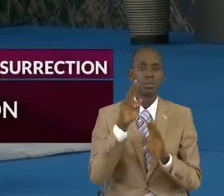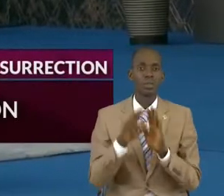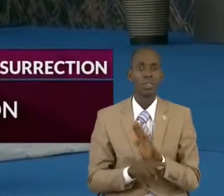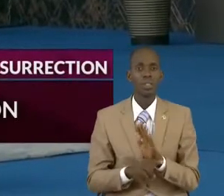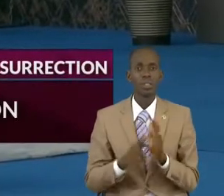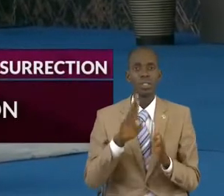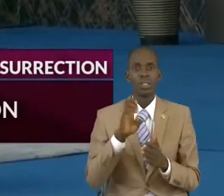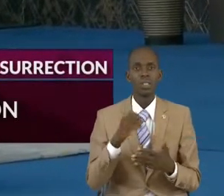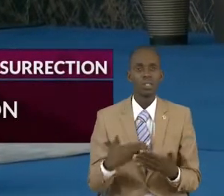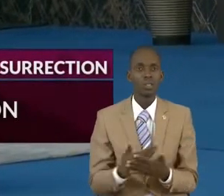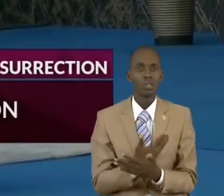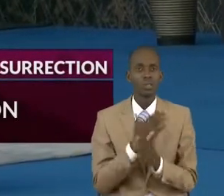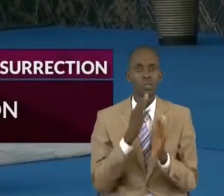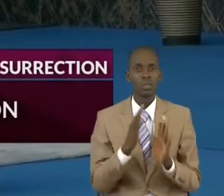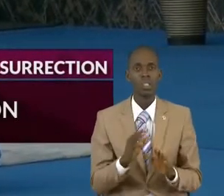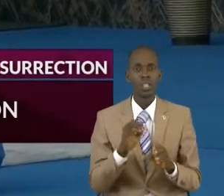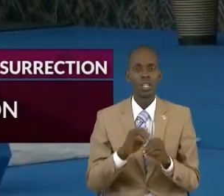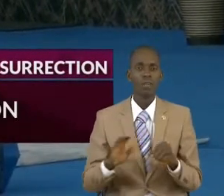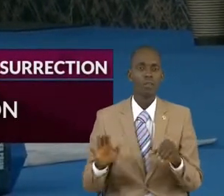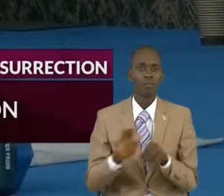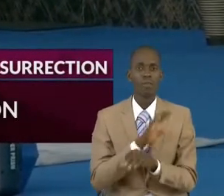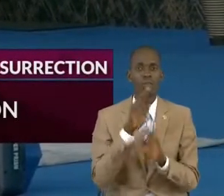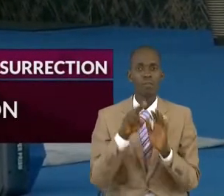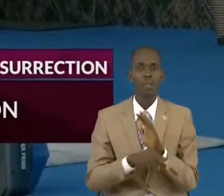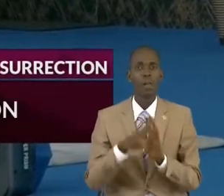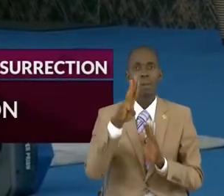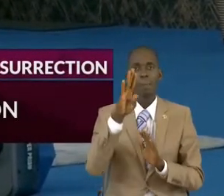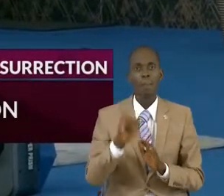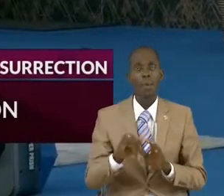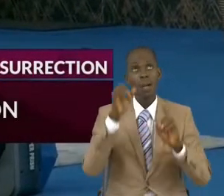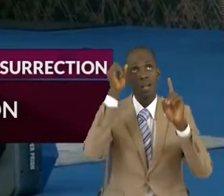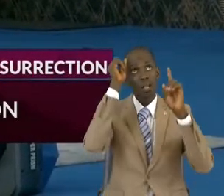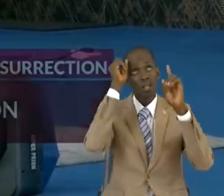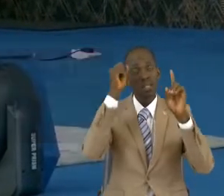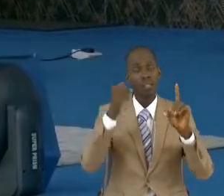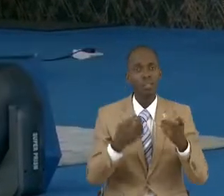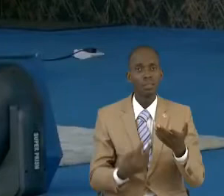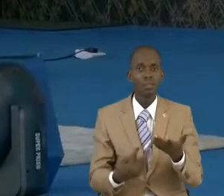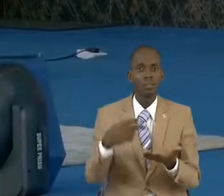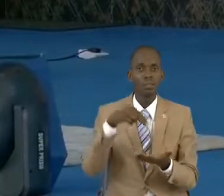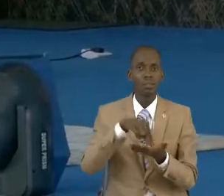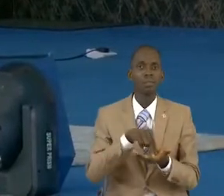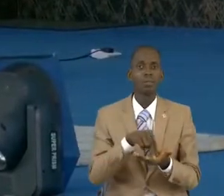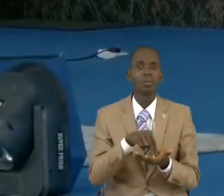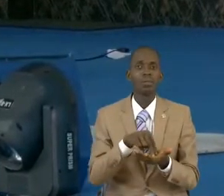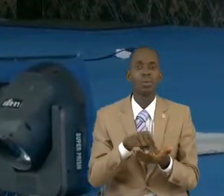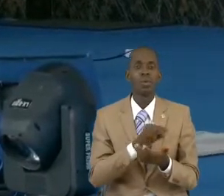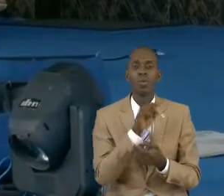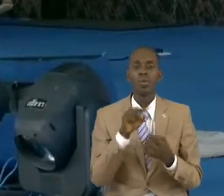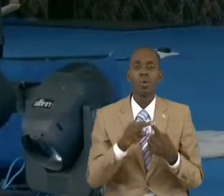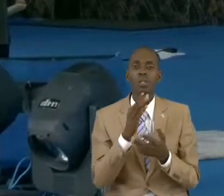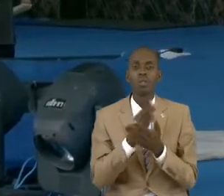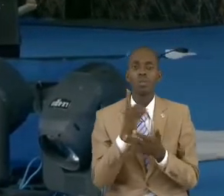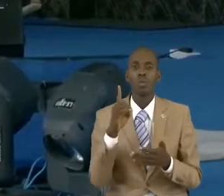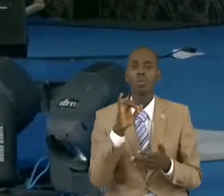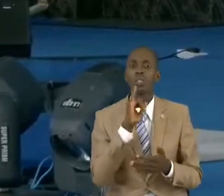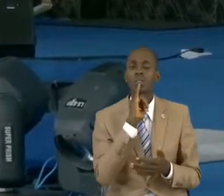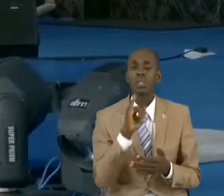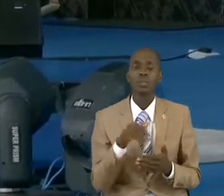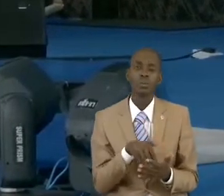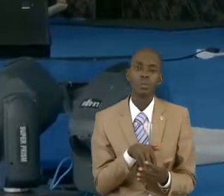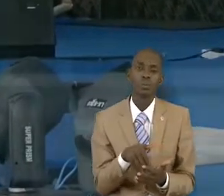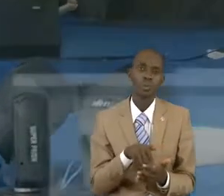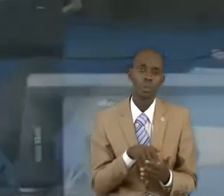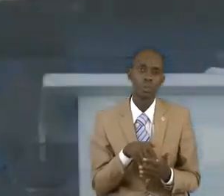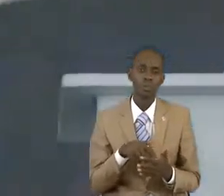Renewal in fullness by his resurrection. When somebody is weak,